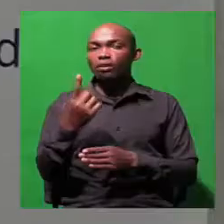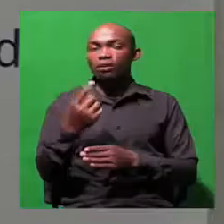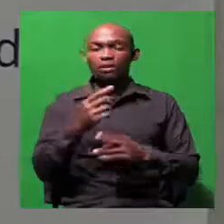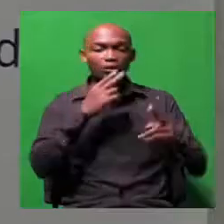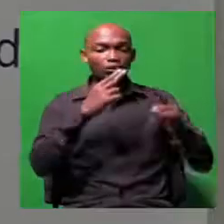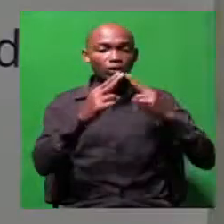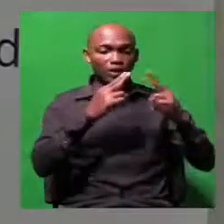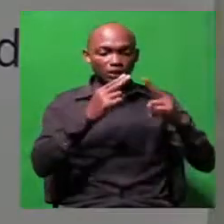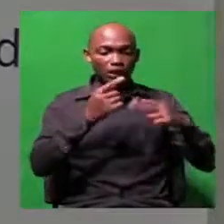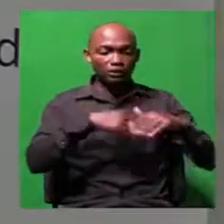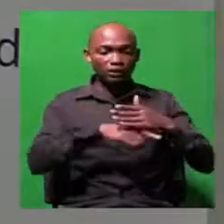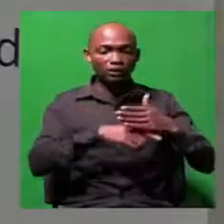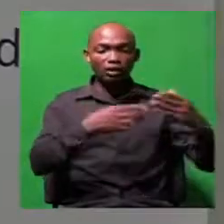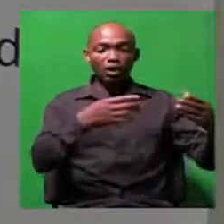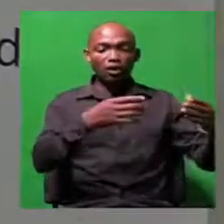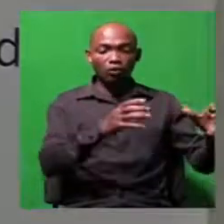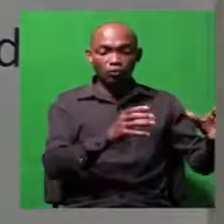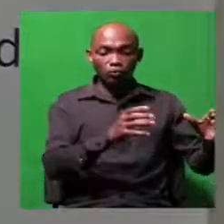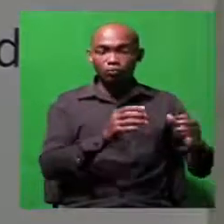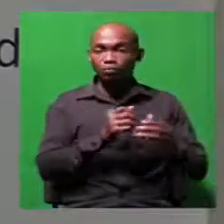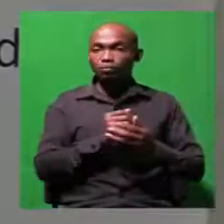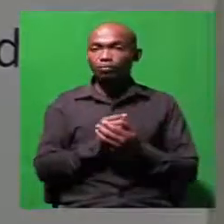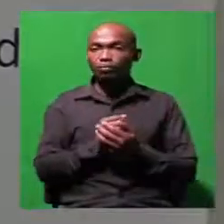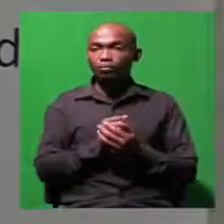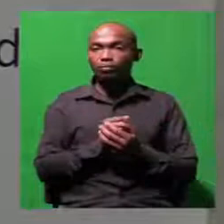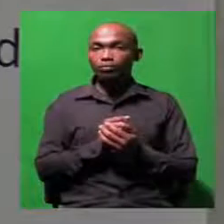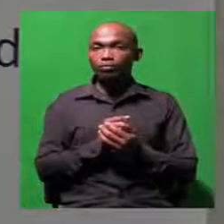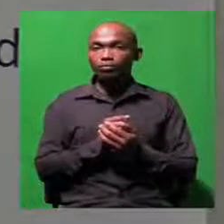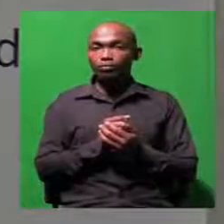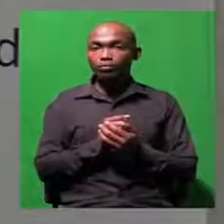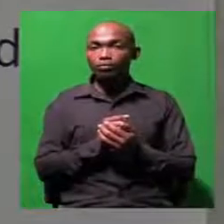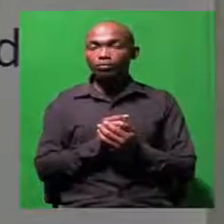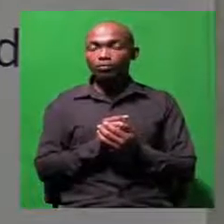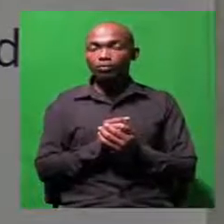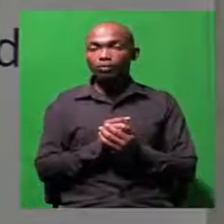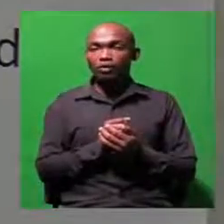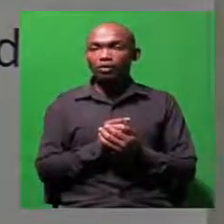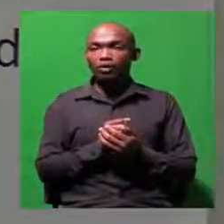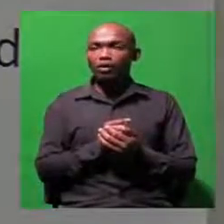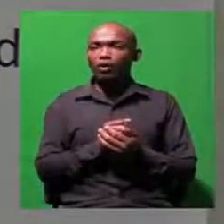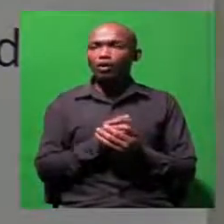1 that you have discussed in your group?